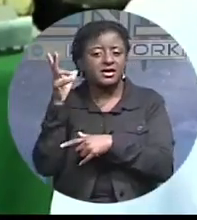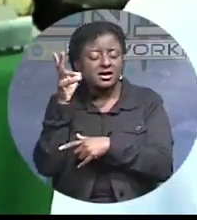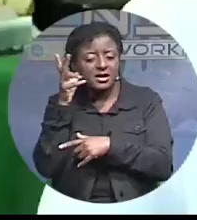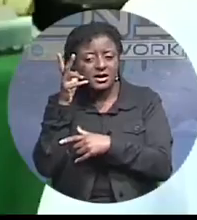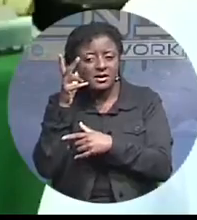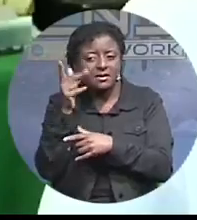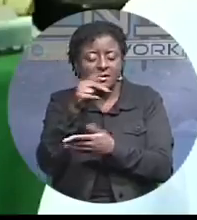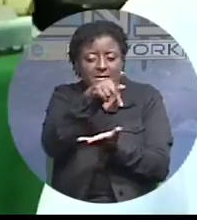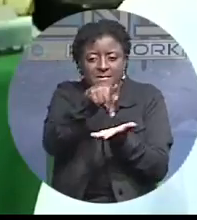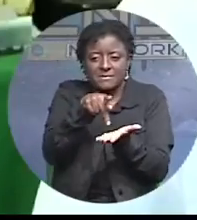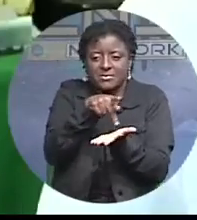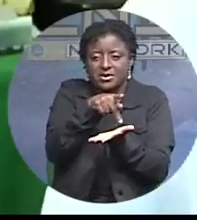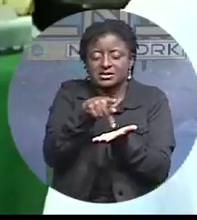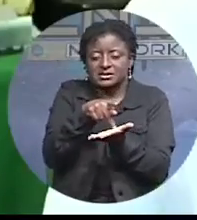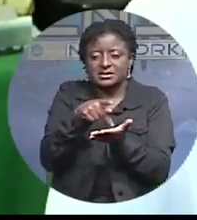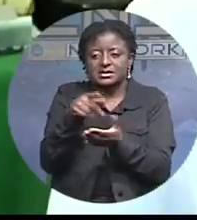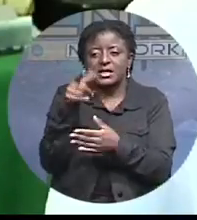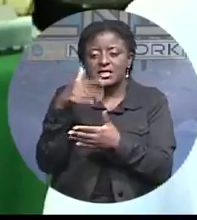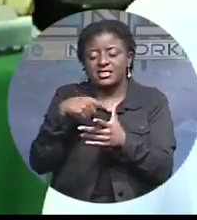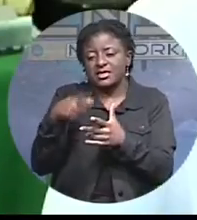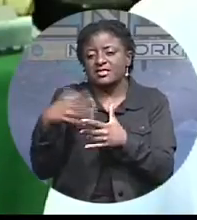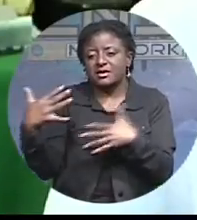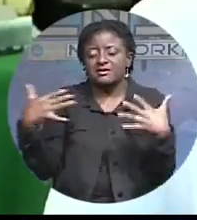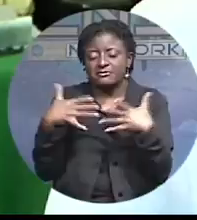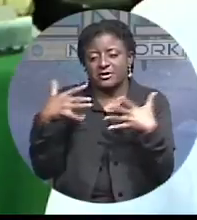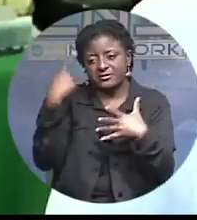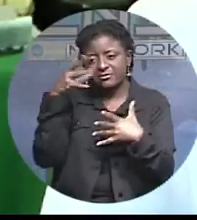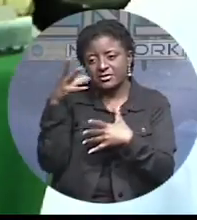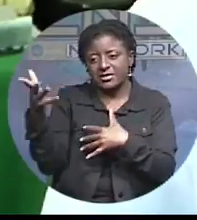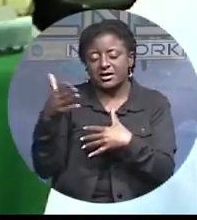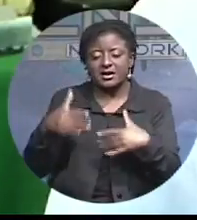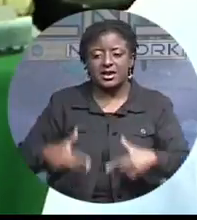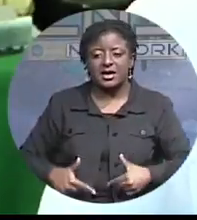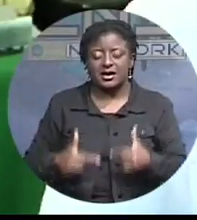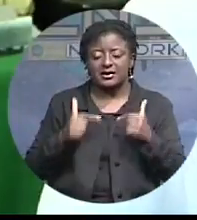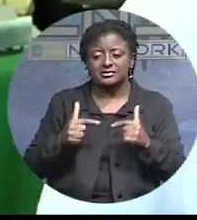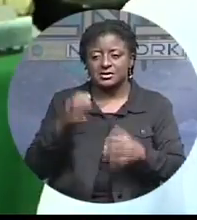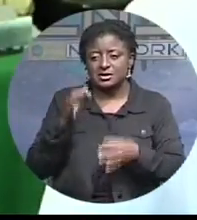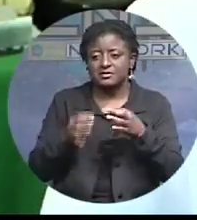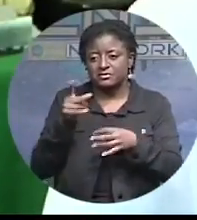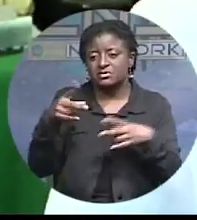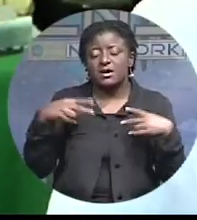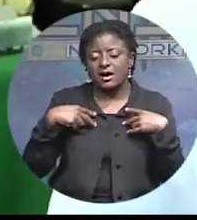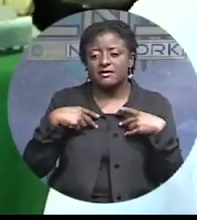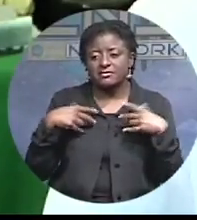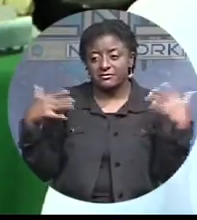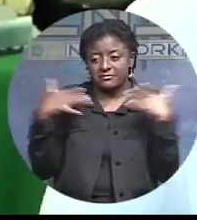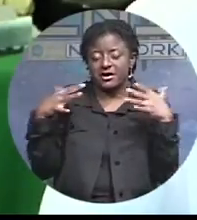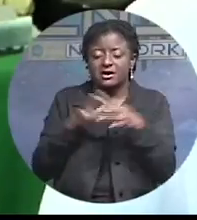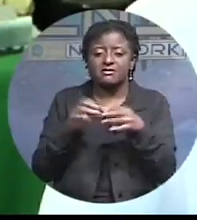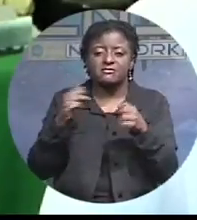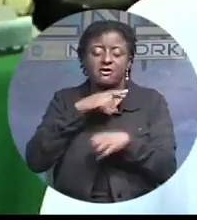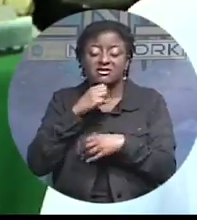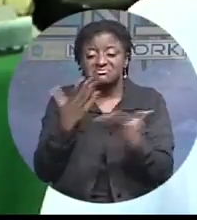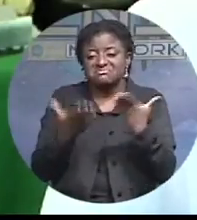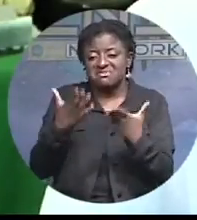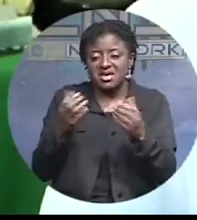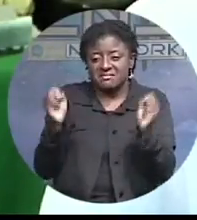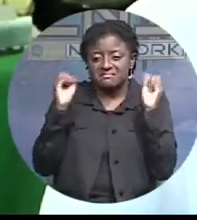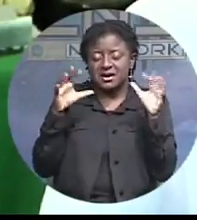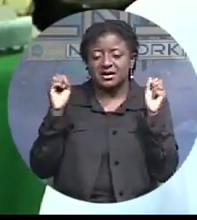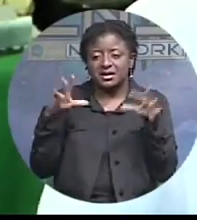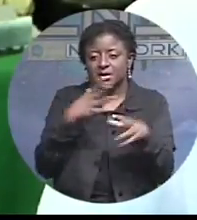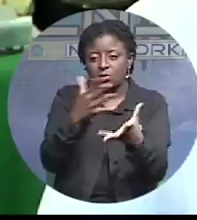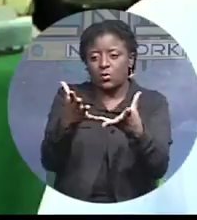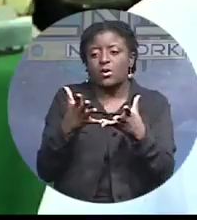their lives. If you just have a general fear for frogs, you probably will panic and want to kill it. But native frogs